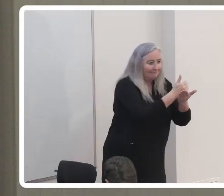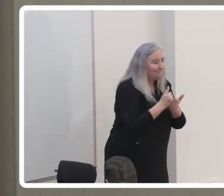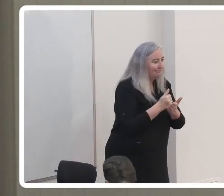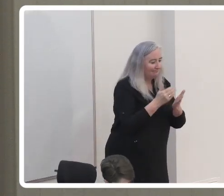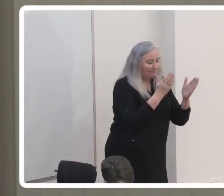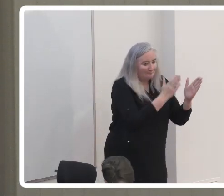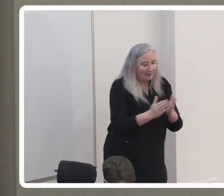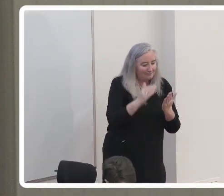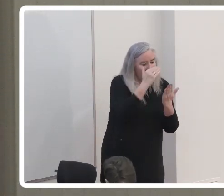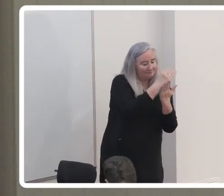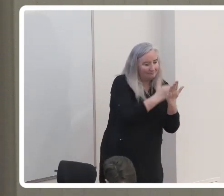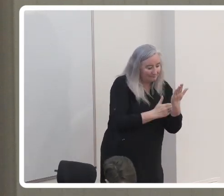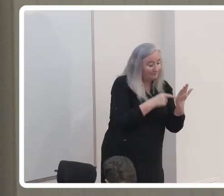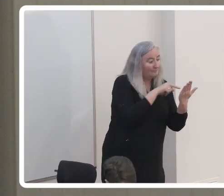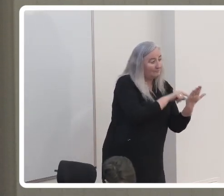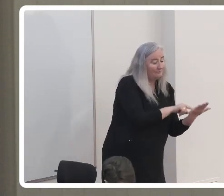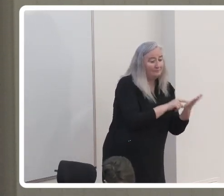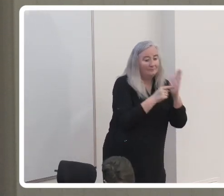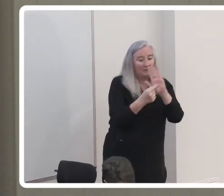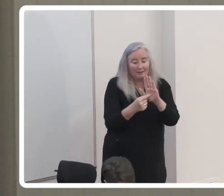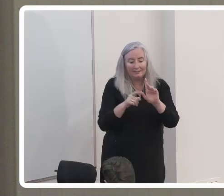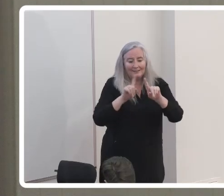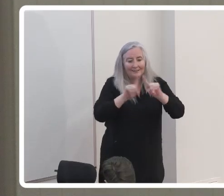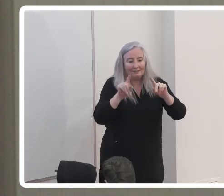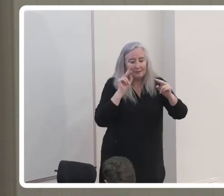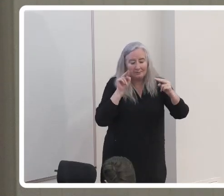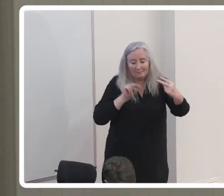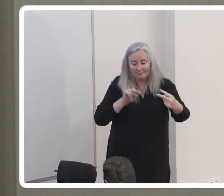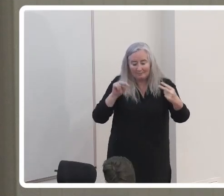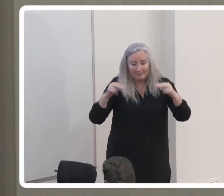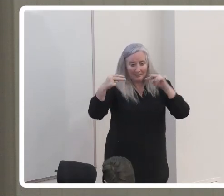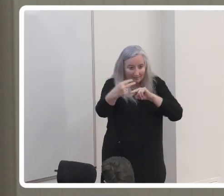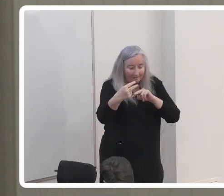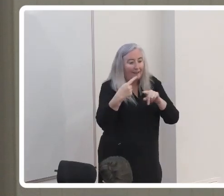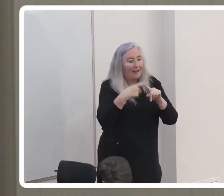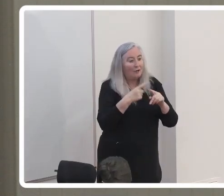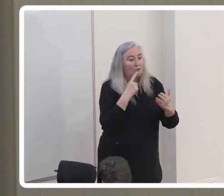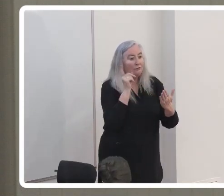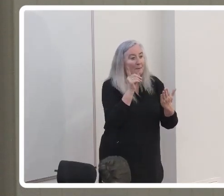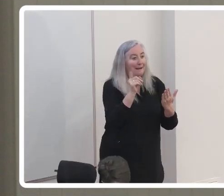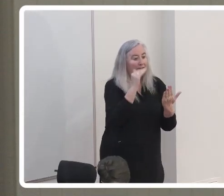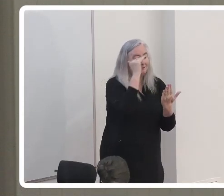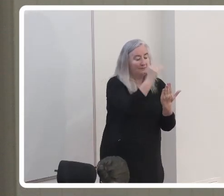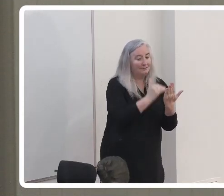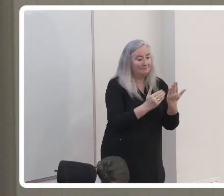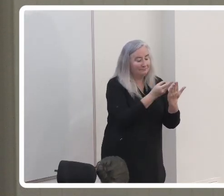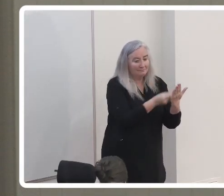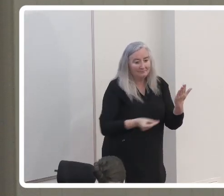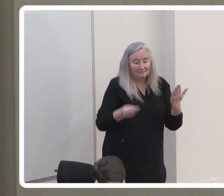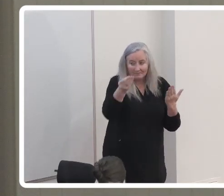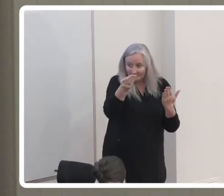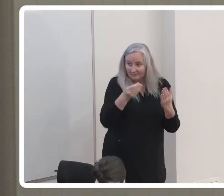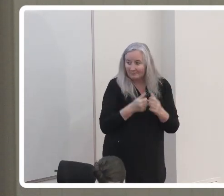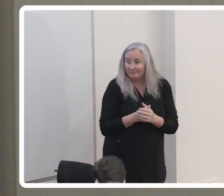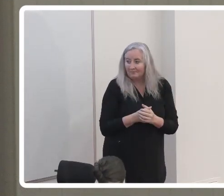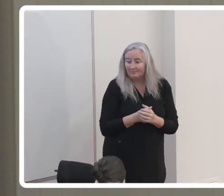and providing a platform for their perspectives and recommendation that they also offer. The importance of this approach